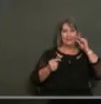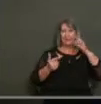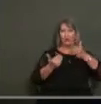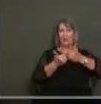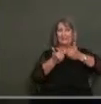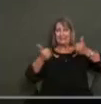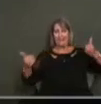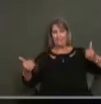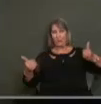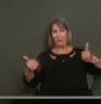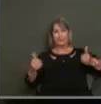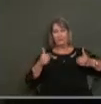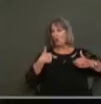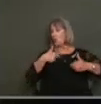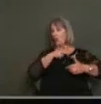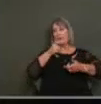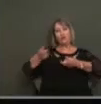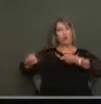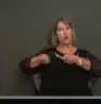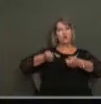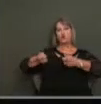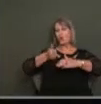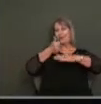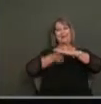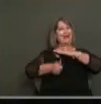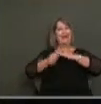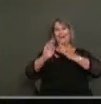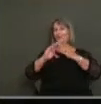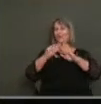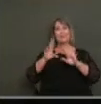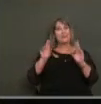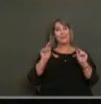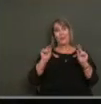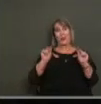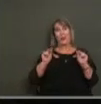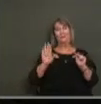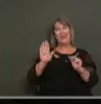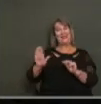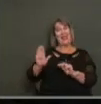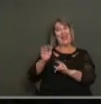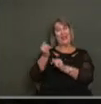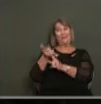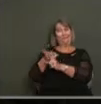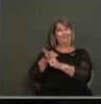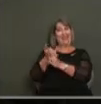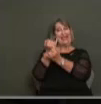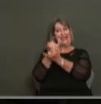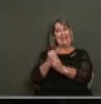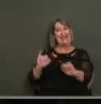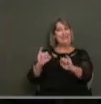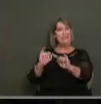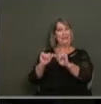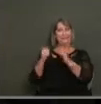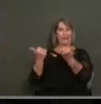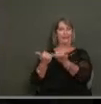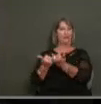purview, not under the city. They're actually an independent entity.